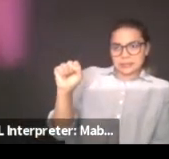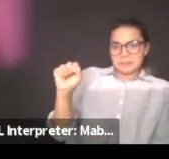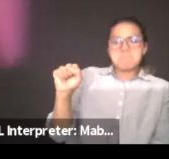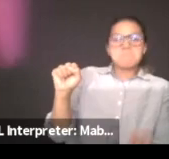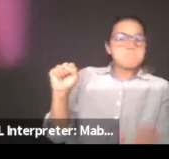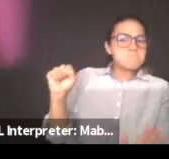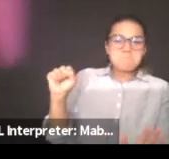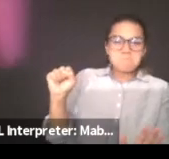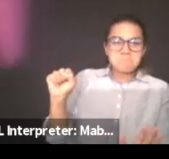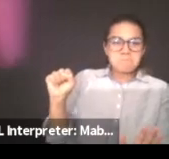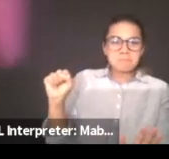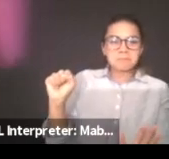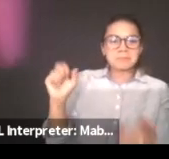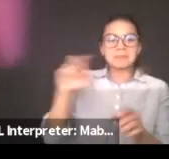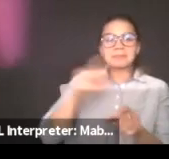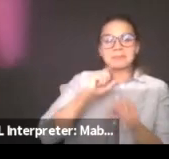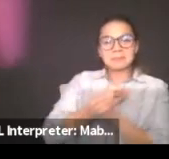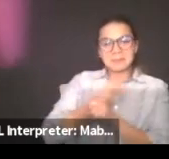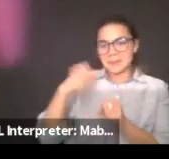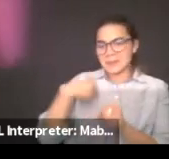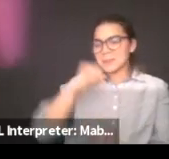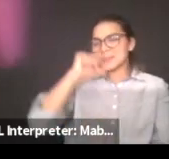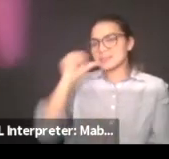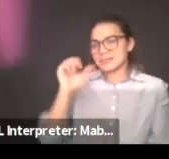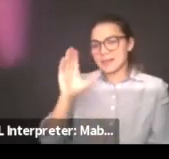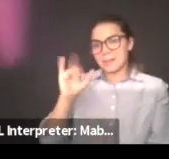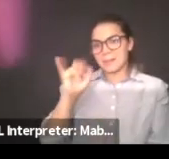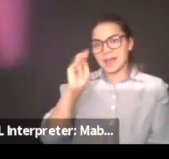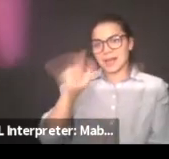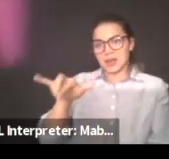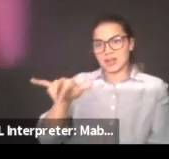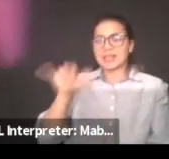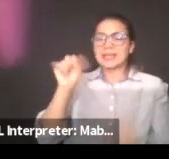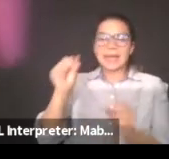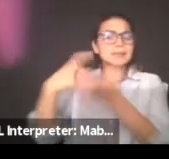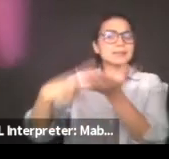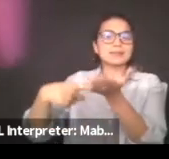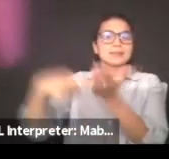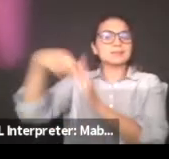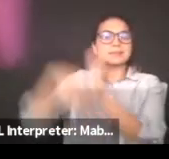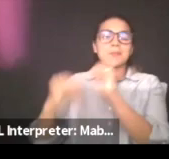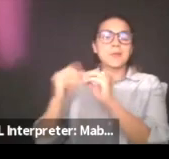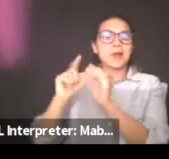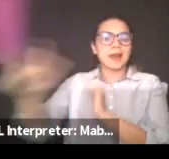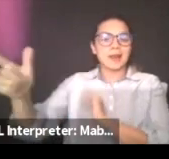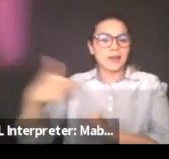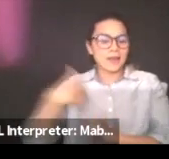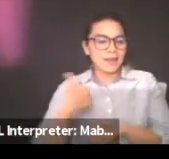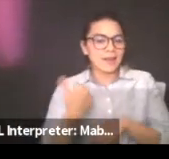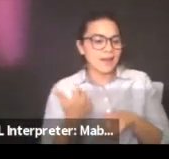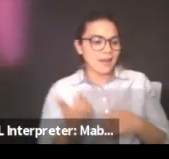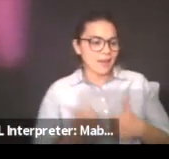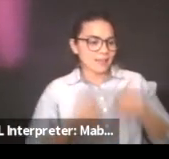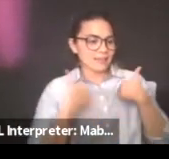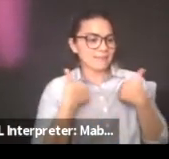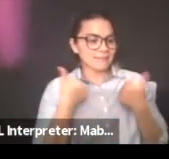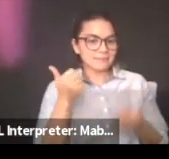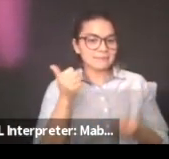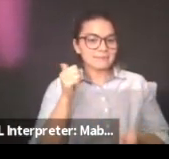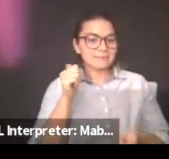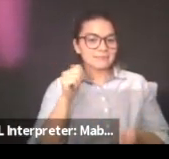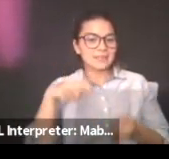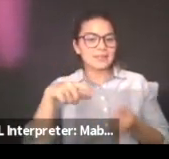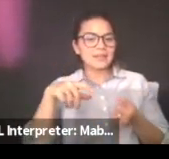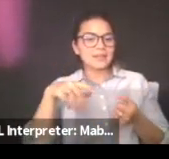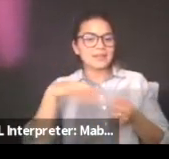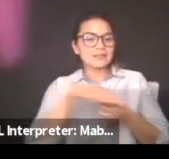I'm actually a non-binary person. I live in Los Angeles County on Tongva land, where I lead the Mirror